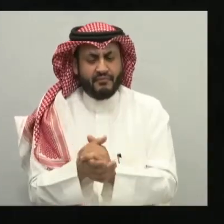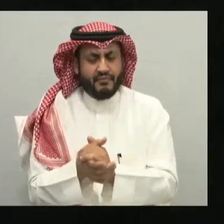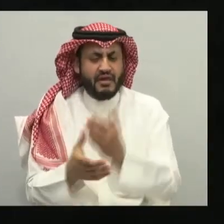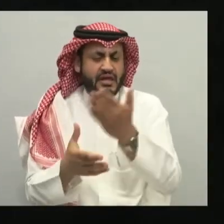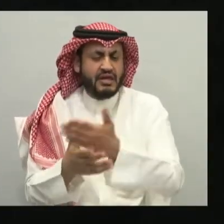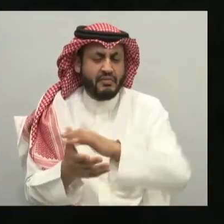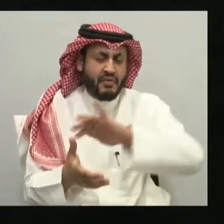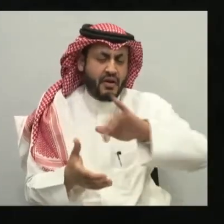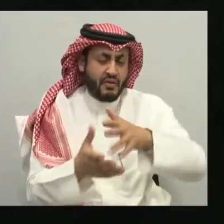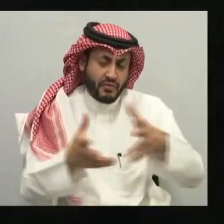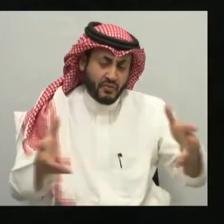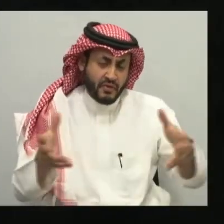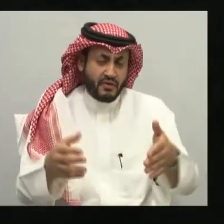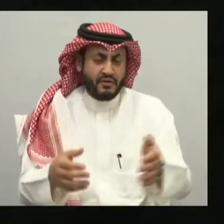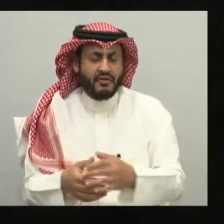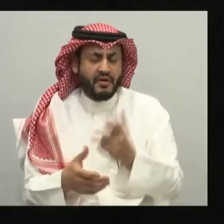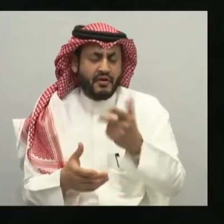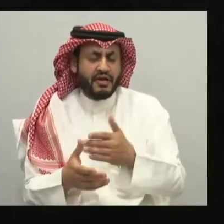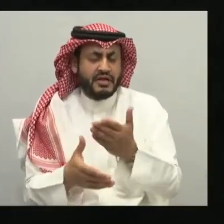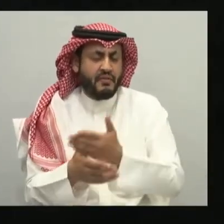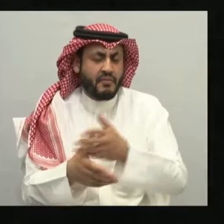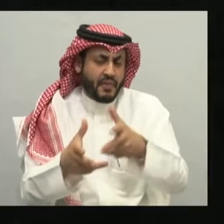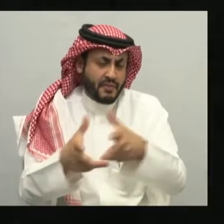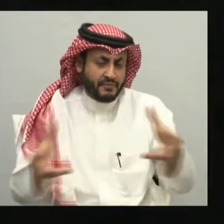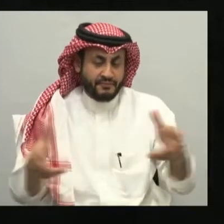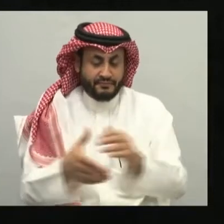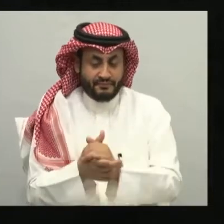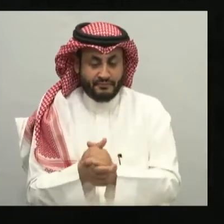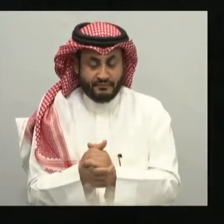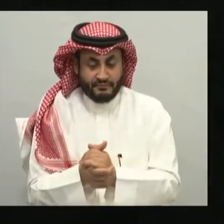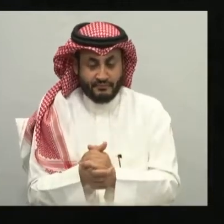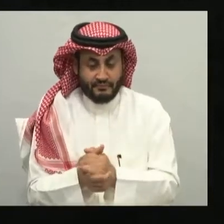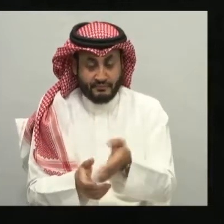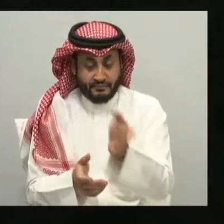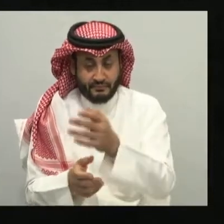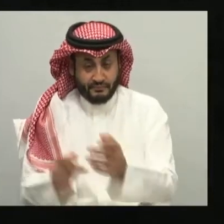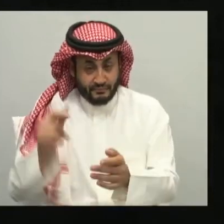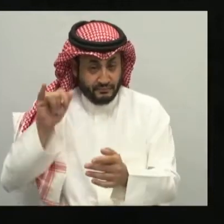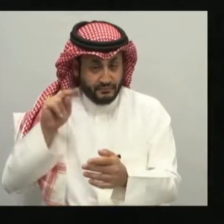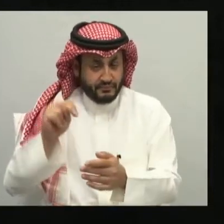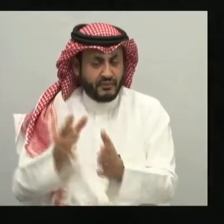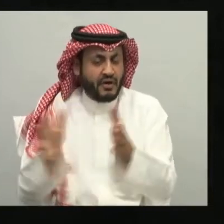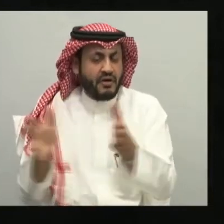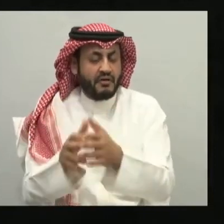safety, is it long or short? Now the I in pin,